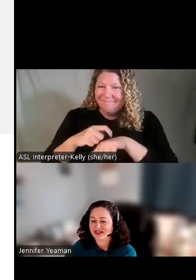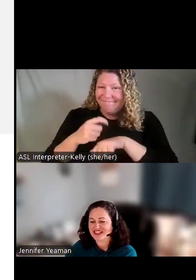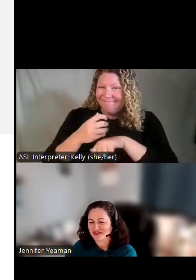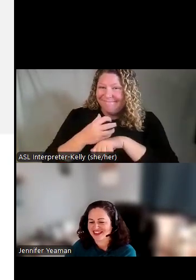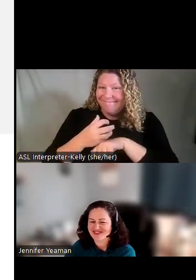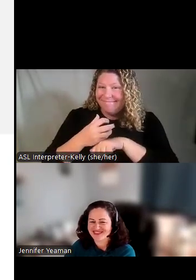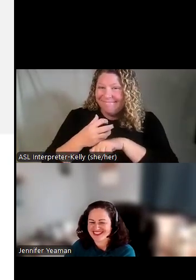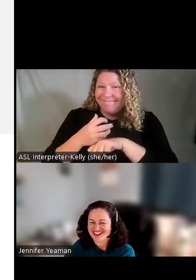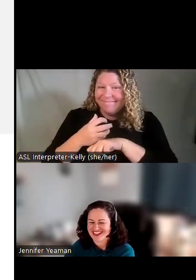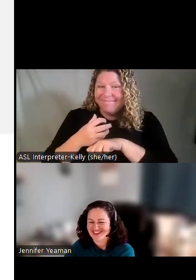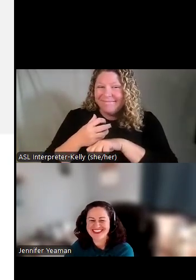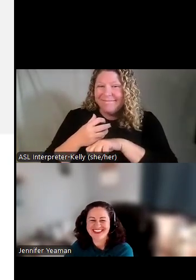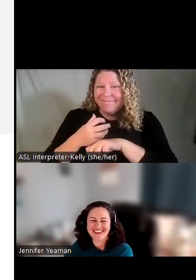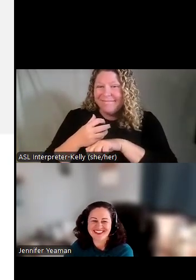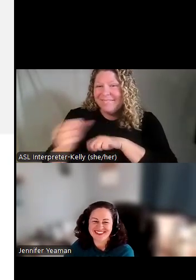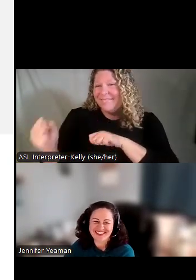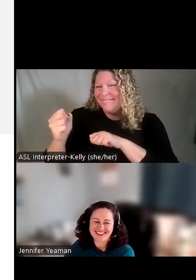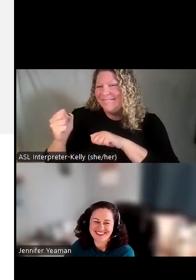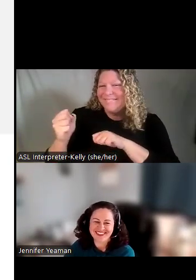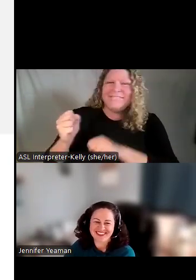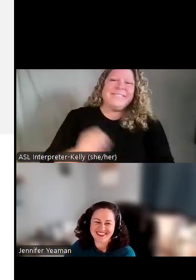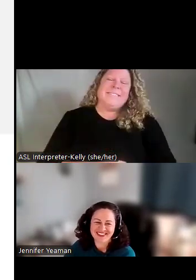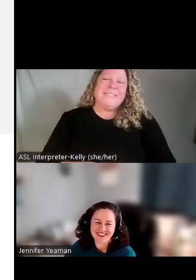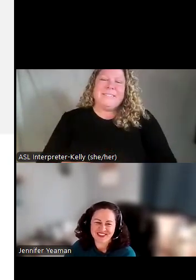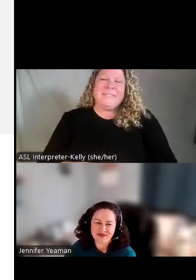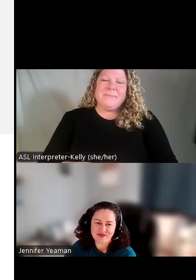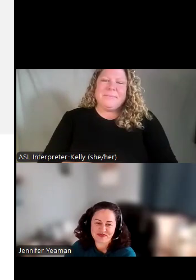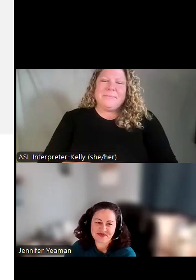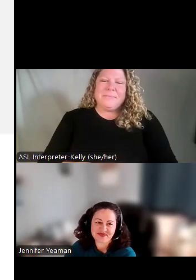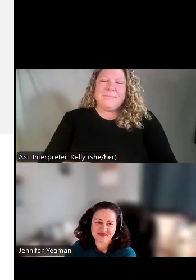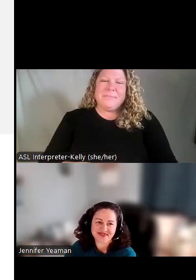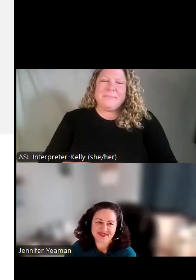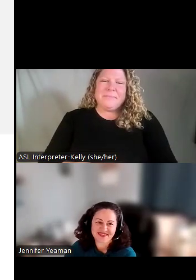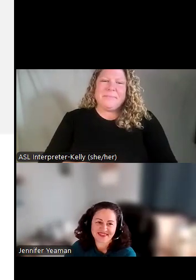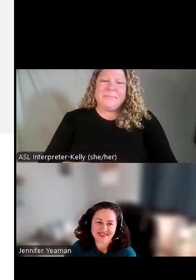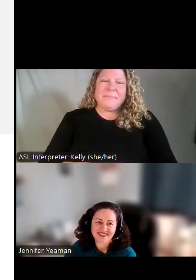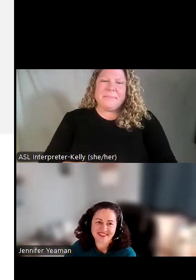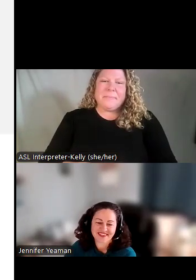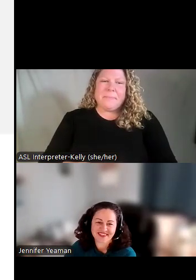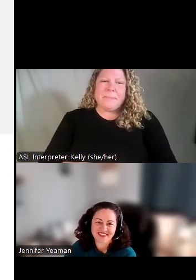Pencils up or keyboard up. Time's up.